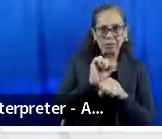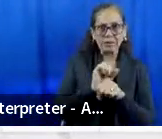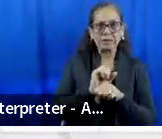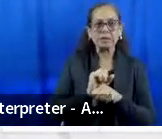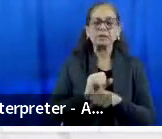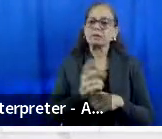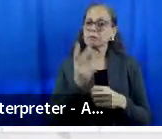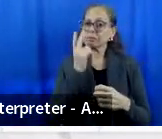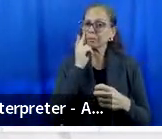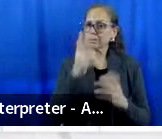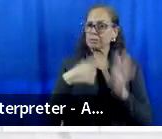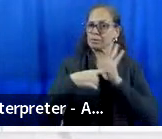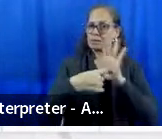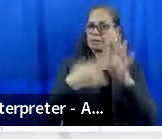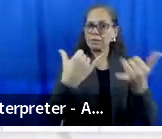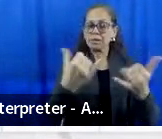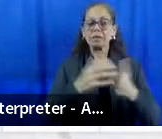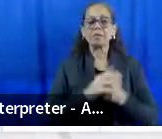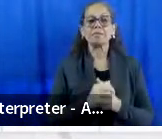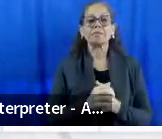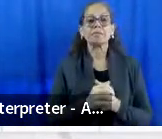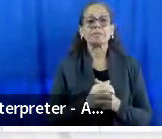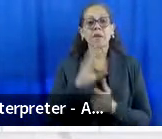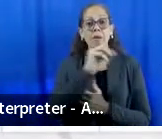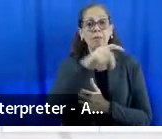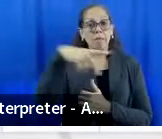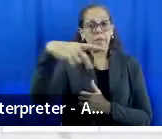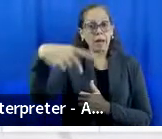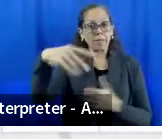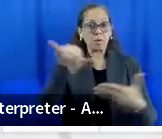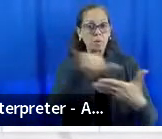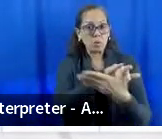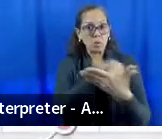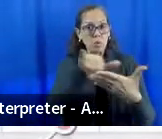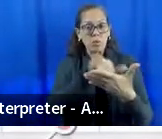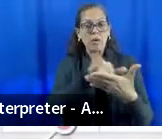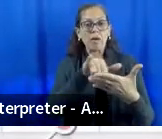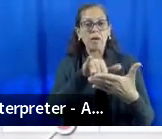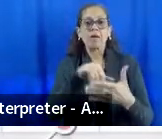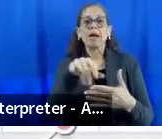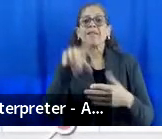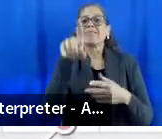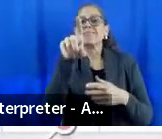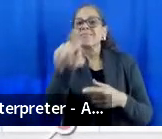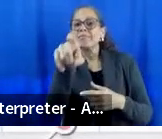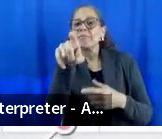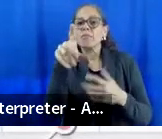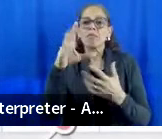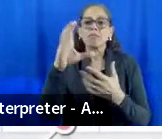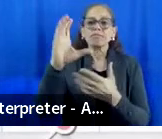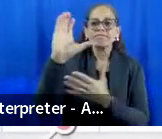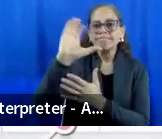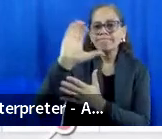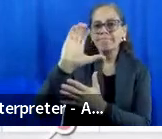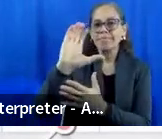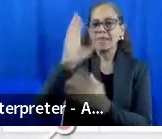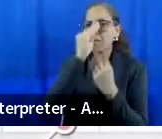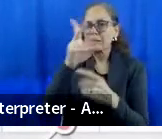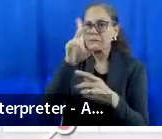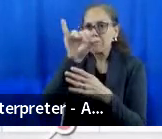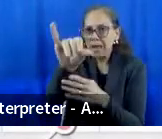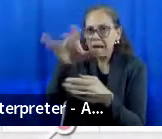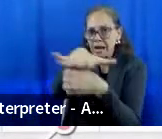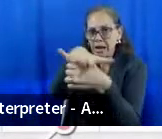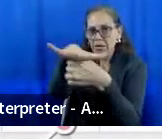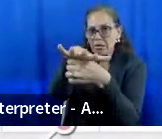Let's take a look. You'll first see a map of New York City. You can select the area you'd like to explore data for, a